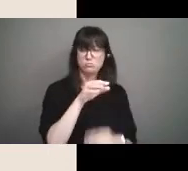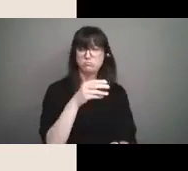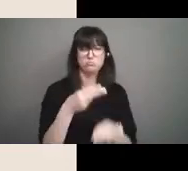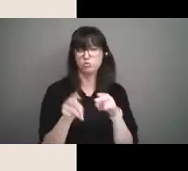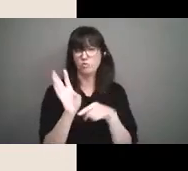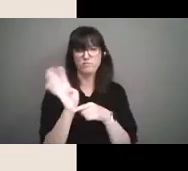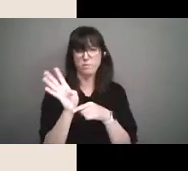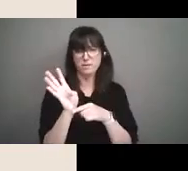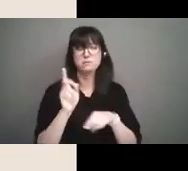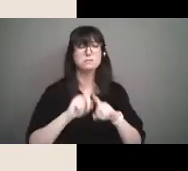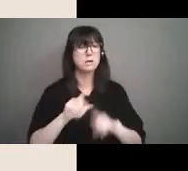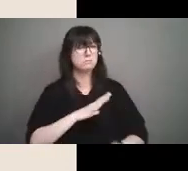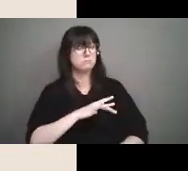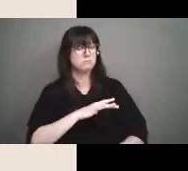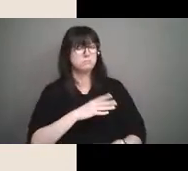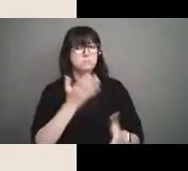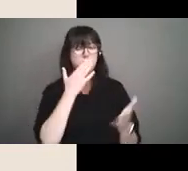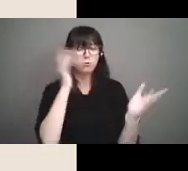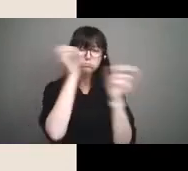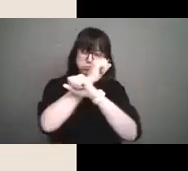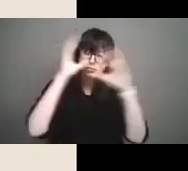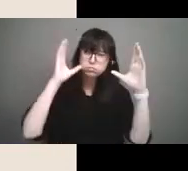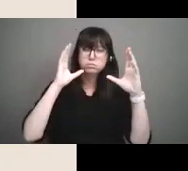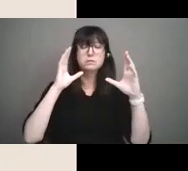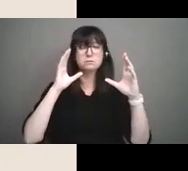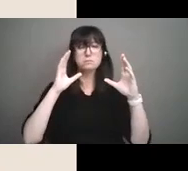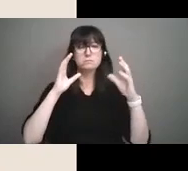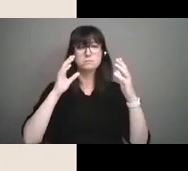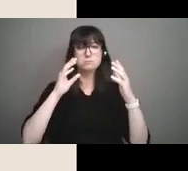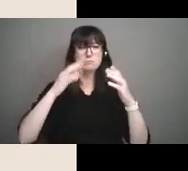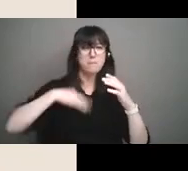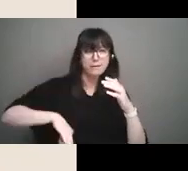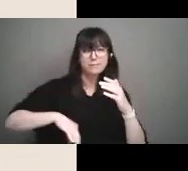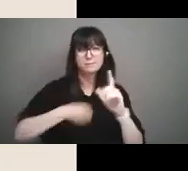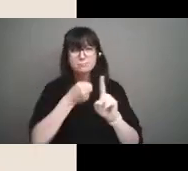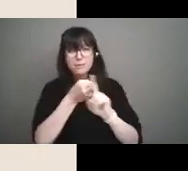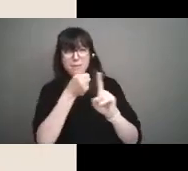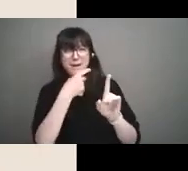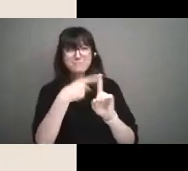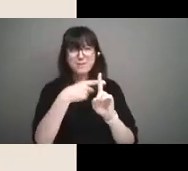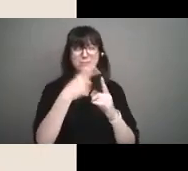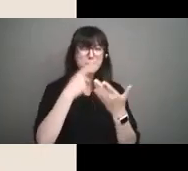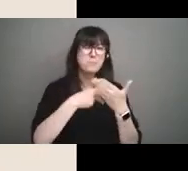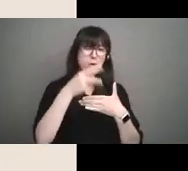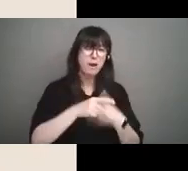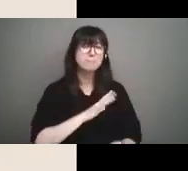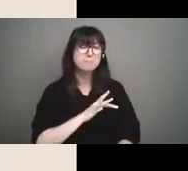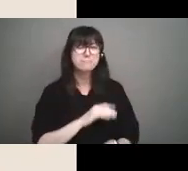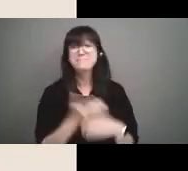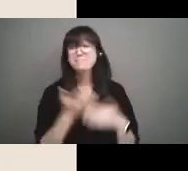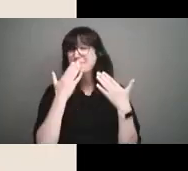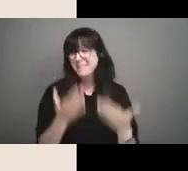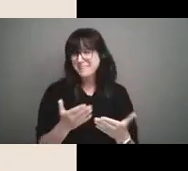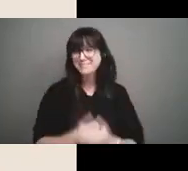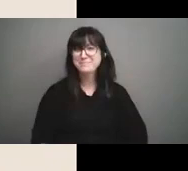that, but it really does give you an encapsulation of the benefits and the meaningfulness of this program. So thank you for